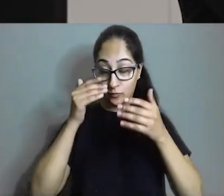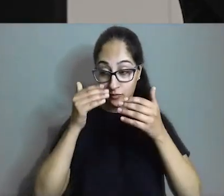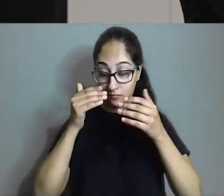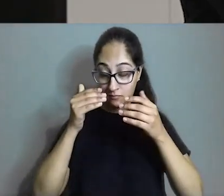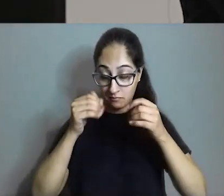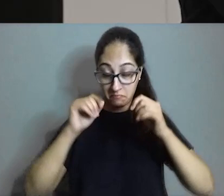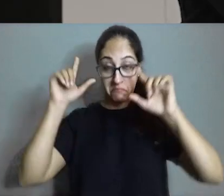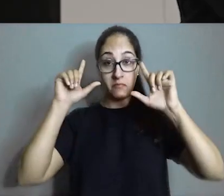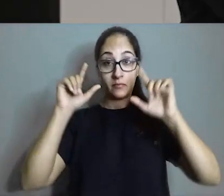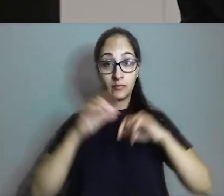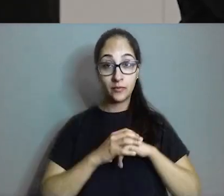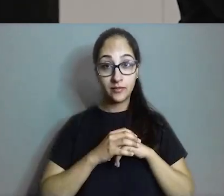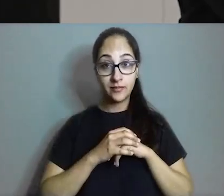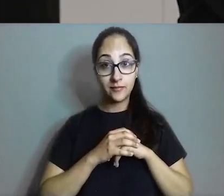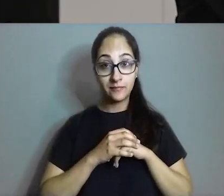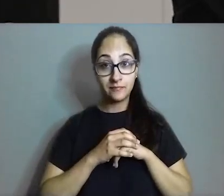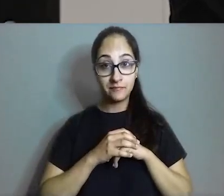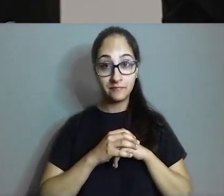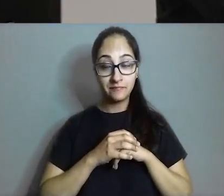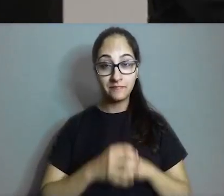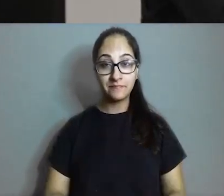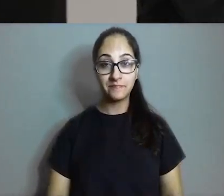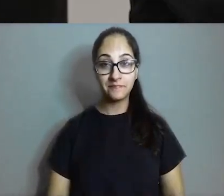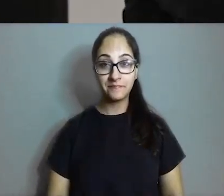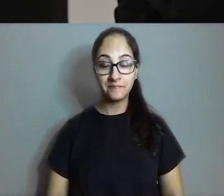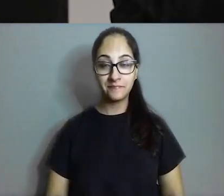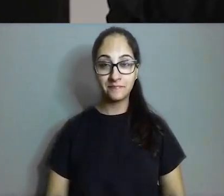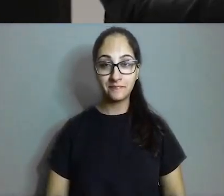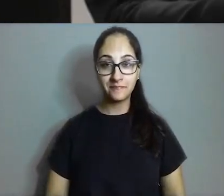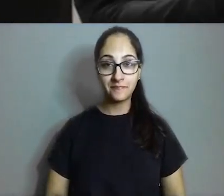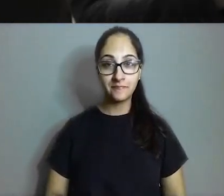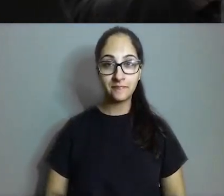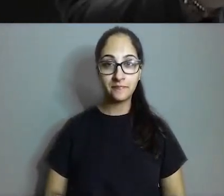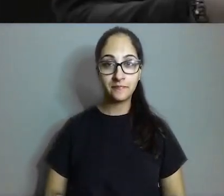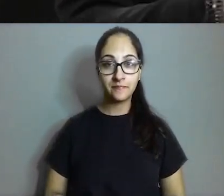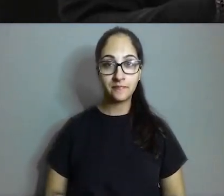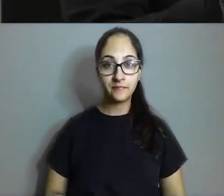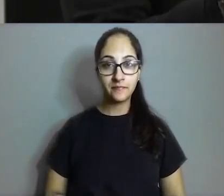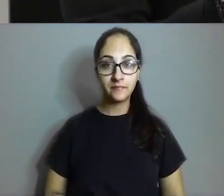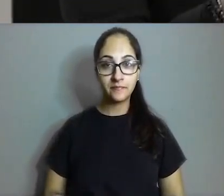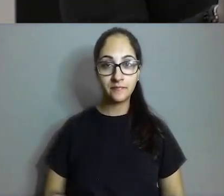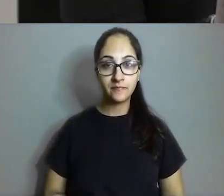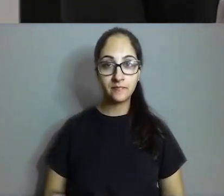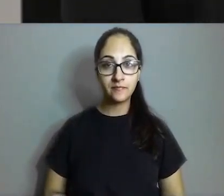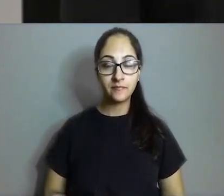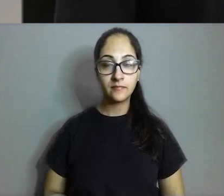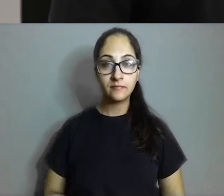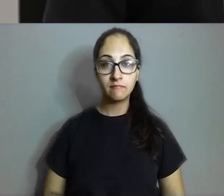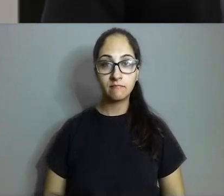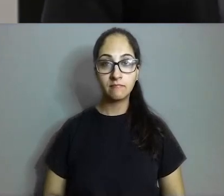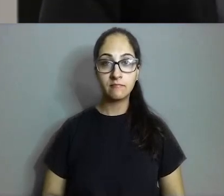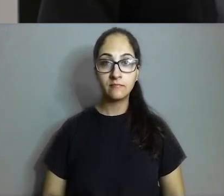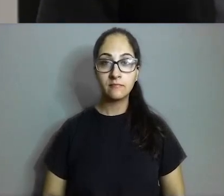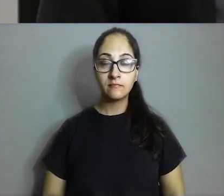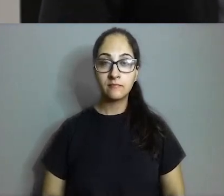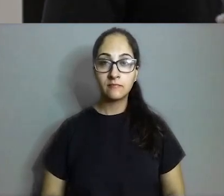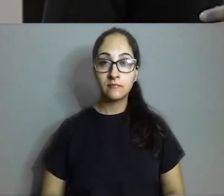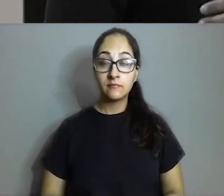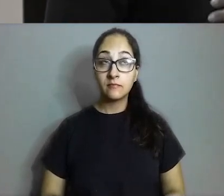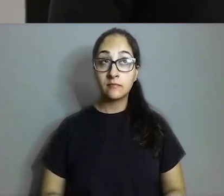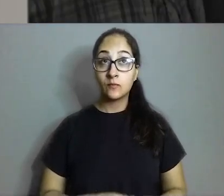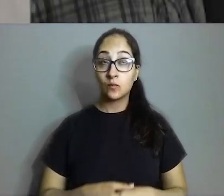process was eye-opening in terms of how we work with others in general. But by far the